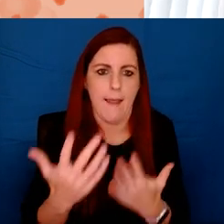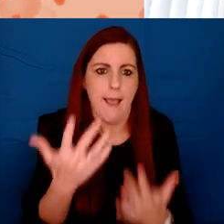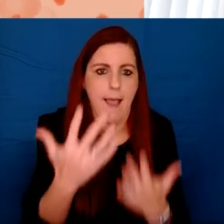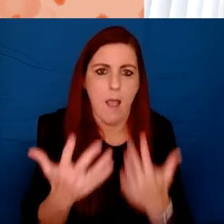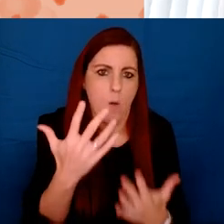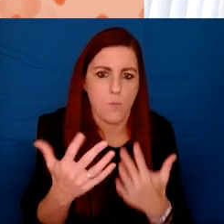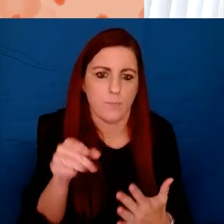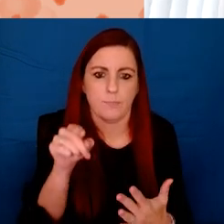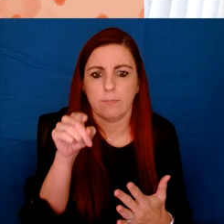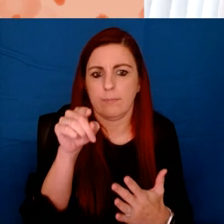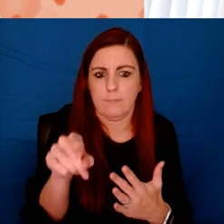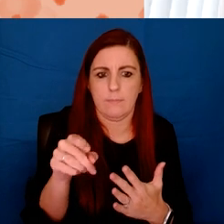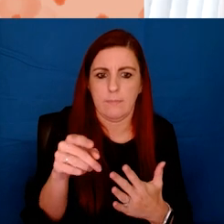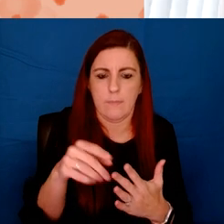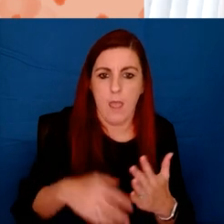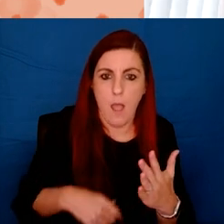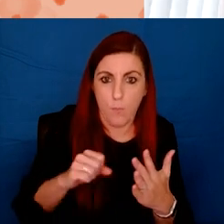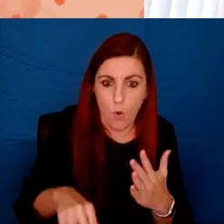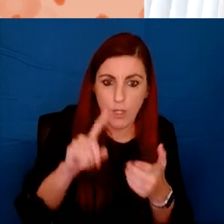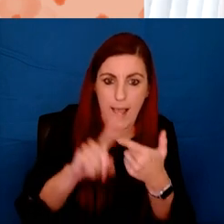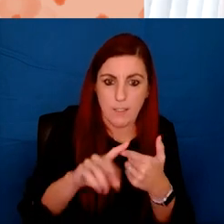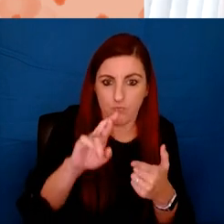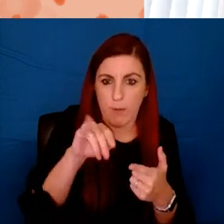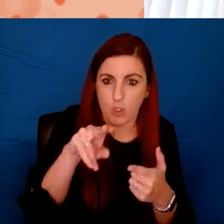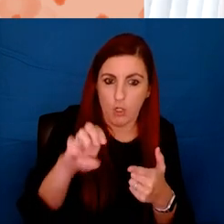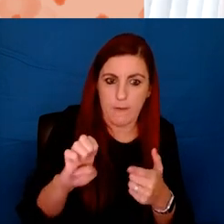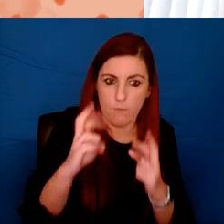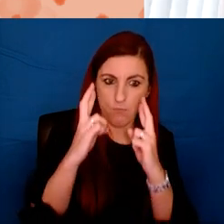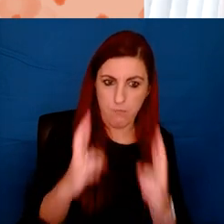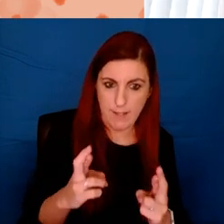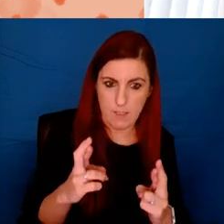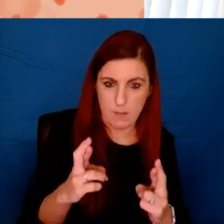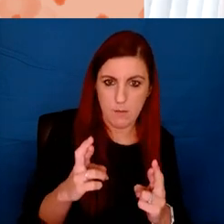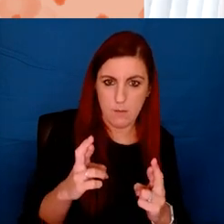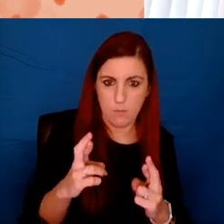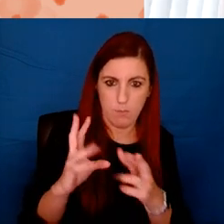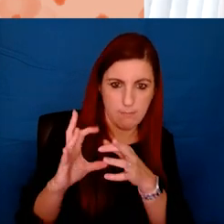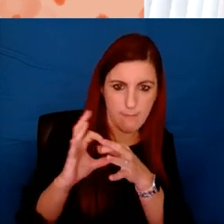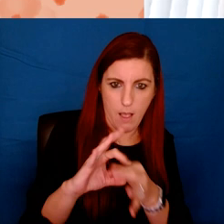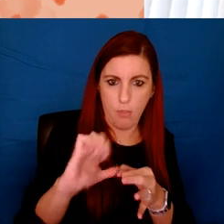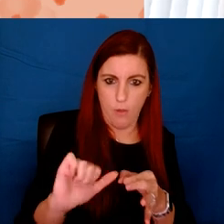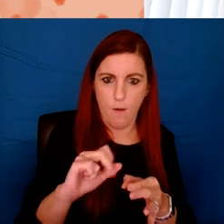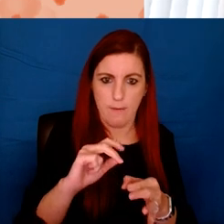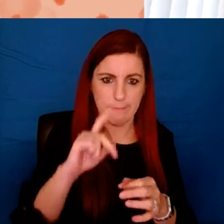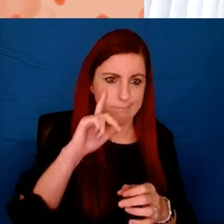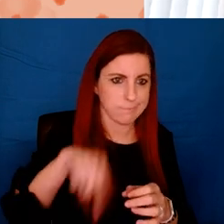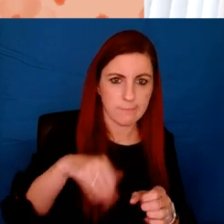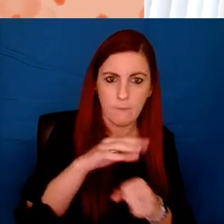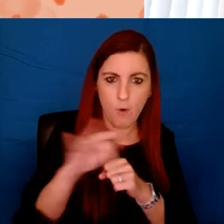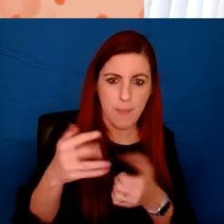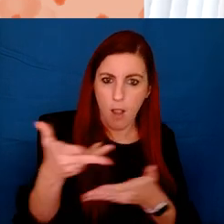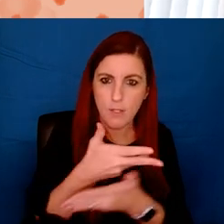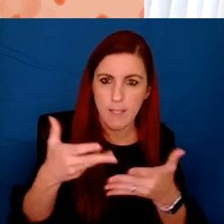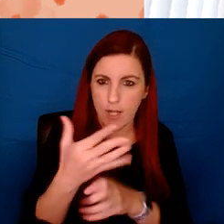in how kind of abortion and reproductive rights relates to disabled people. Their voices weren't being included on